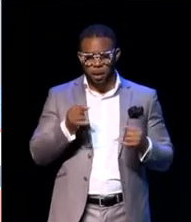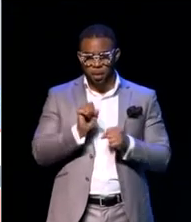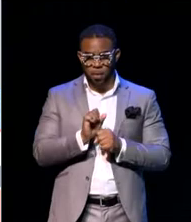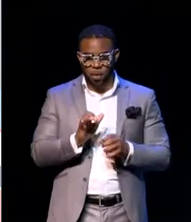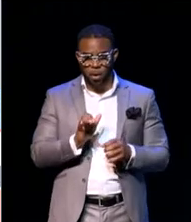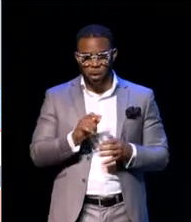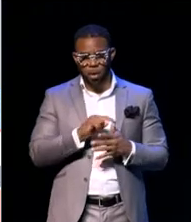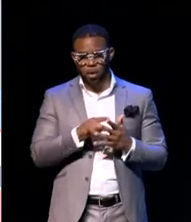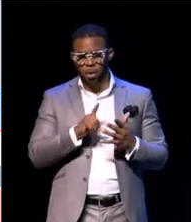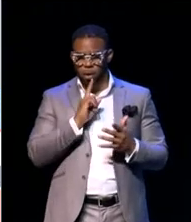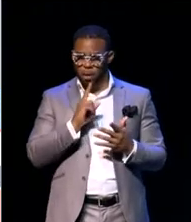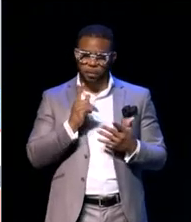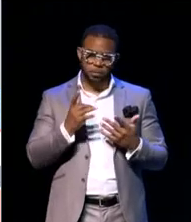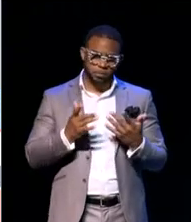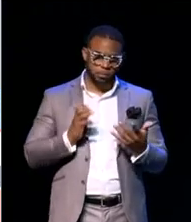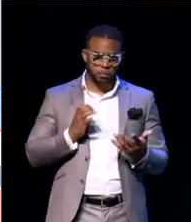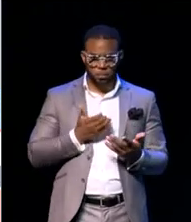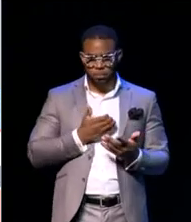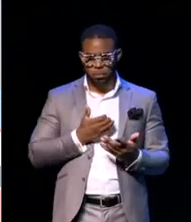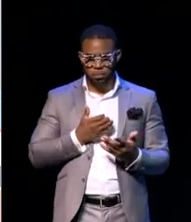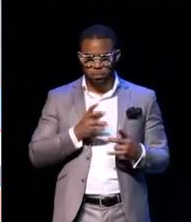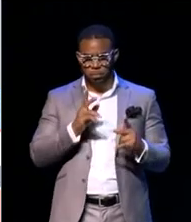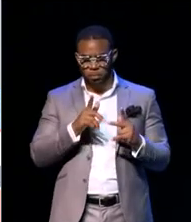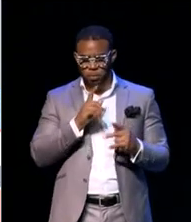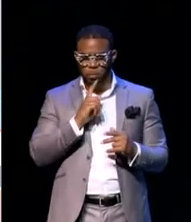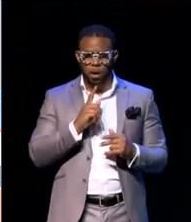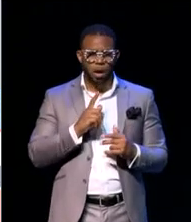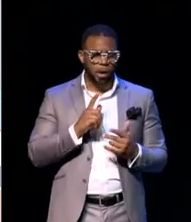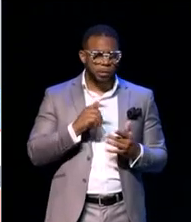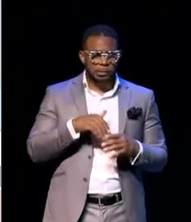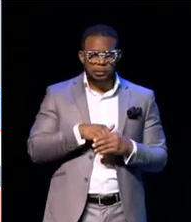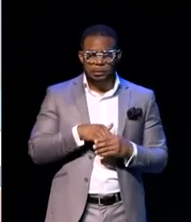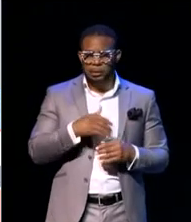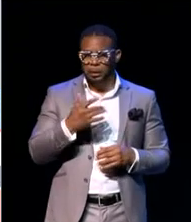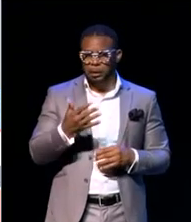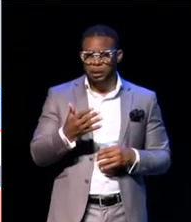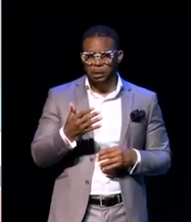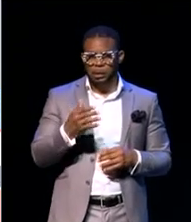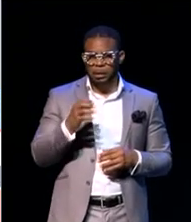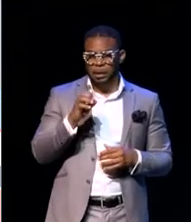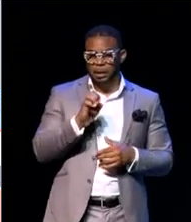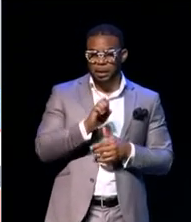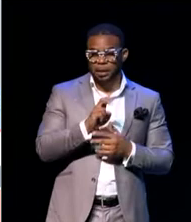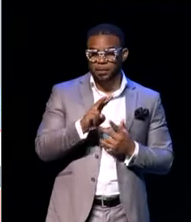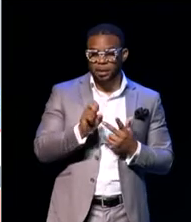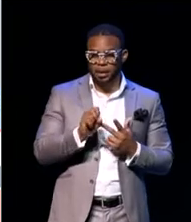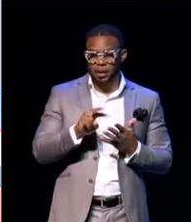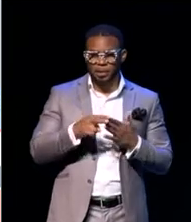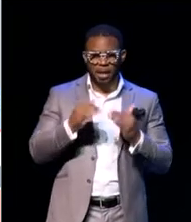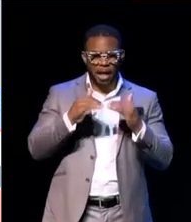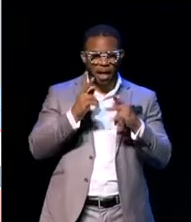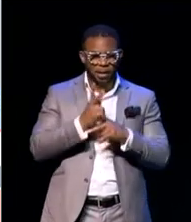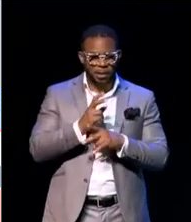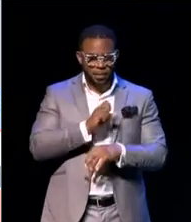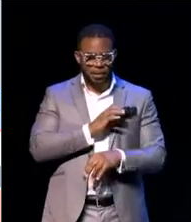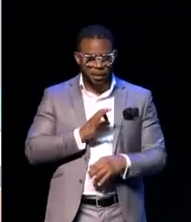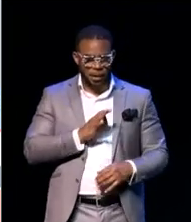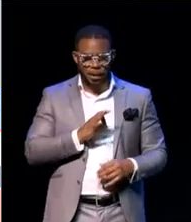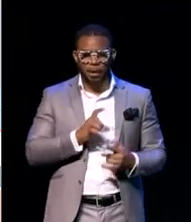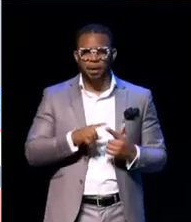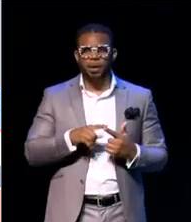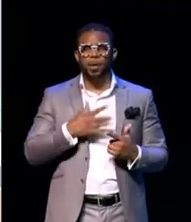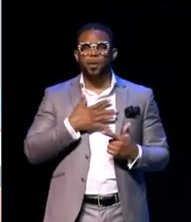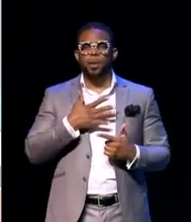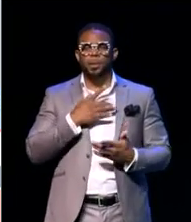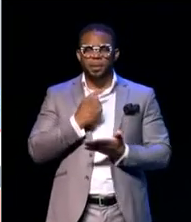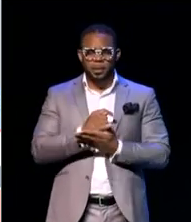workers. Those are, our folks who are in EVS, that's our housekeeping staff, our